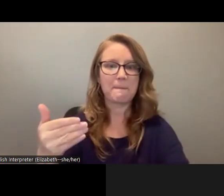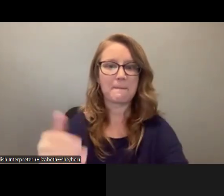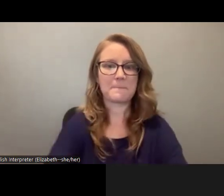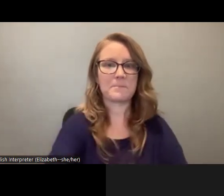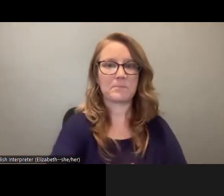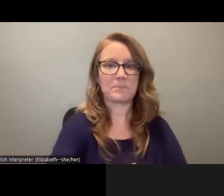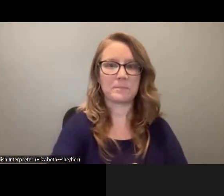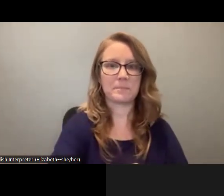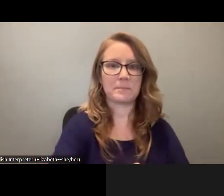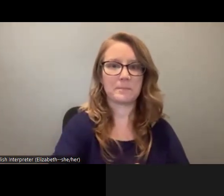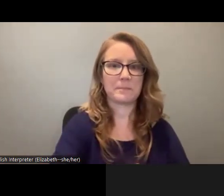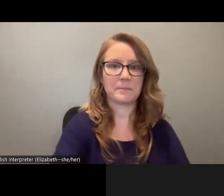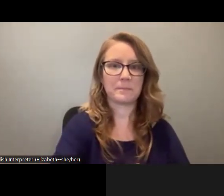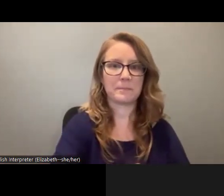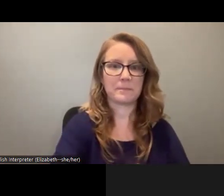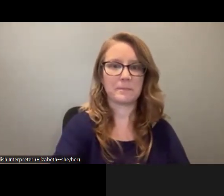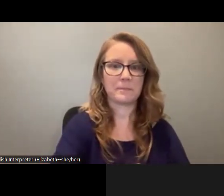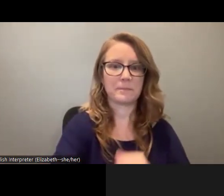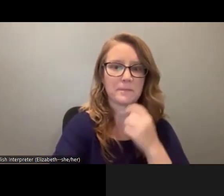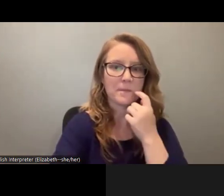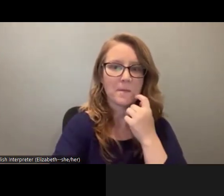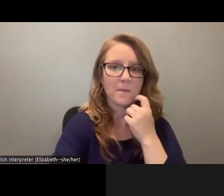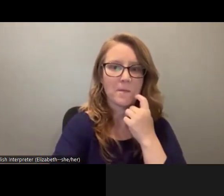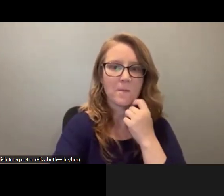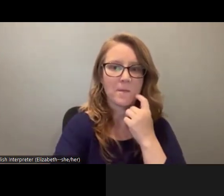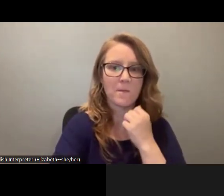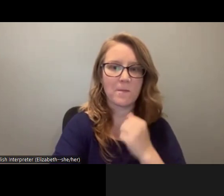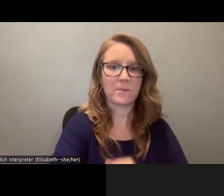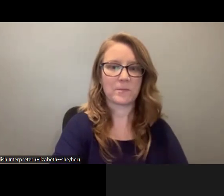to access that piece of information there.